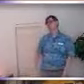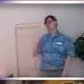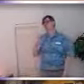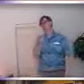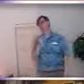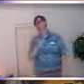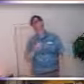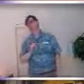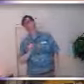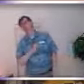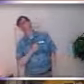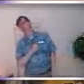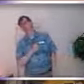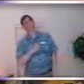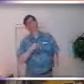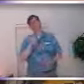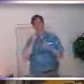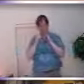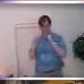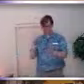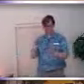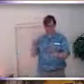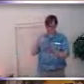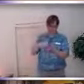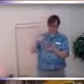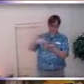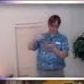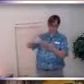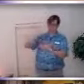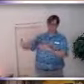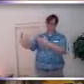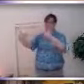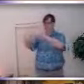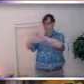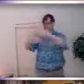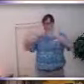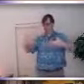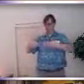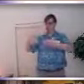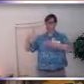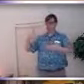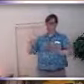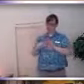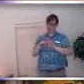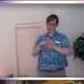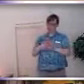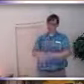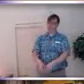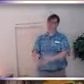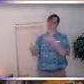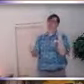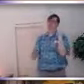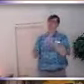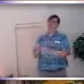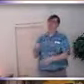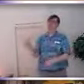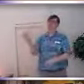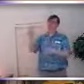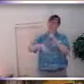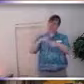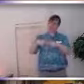Because my attitude is going to dictate the next thing that happens. That's how powerful we